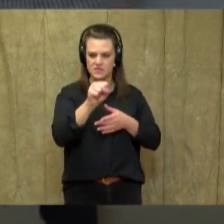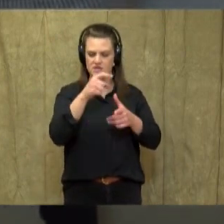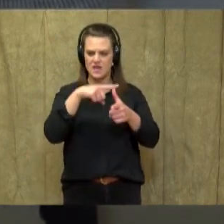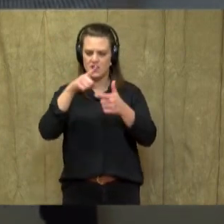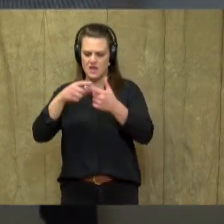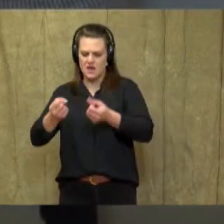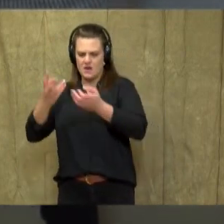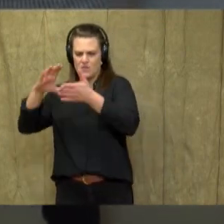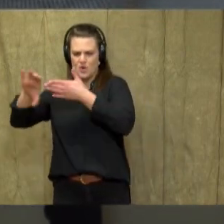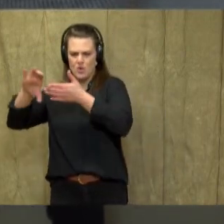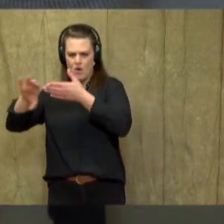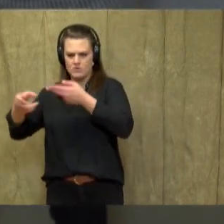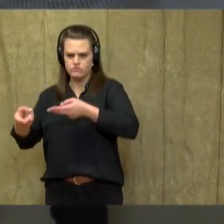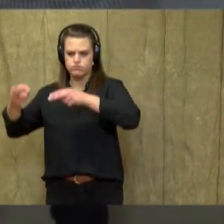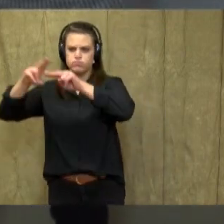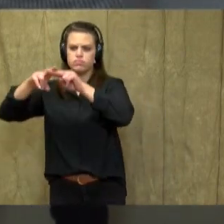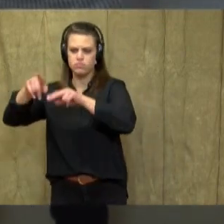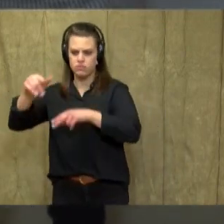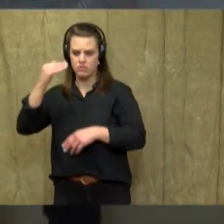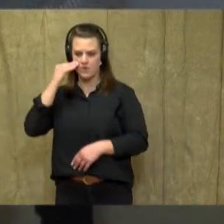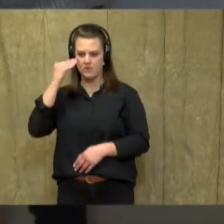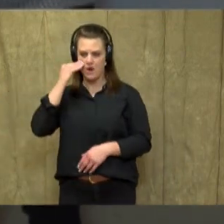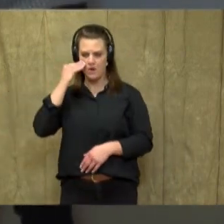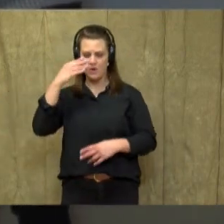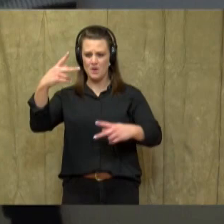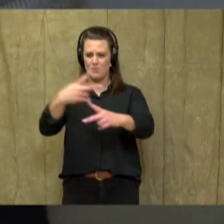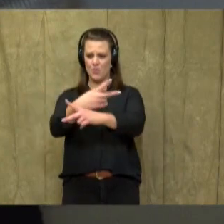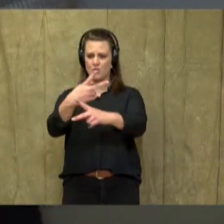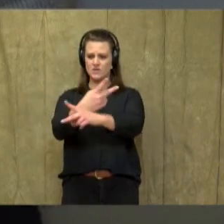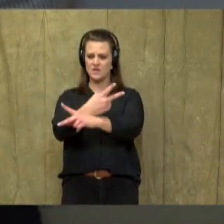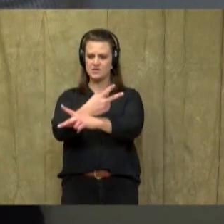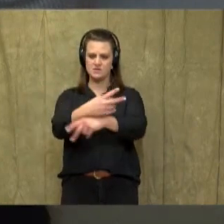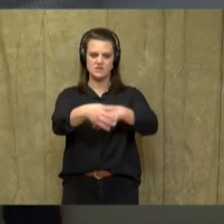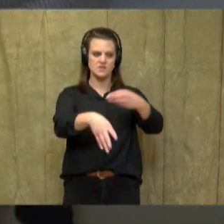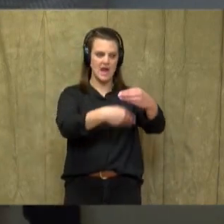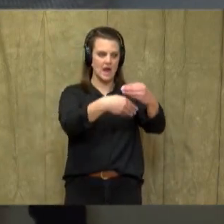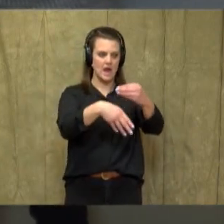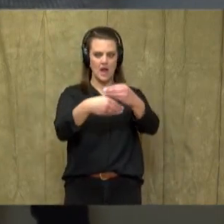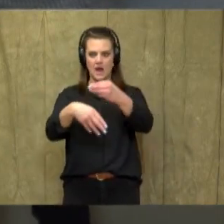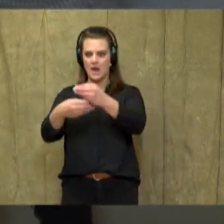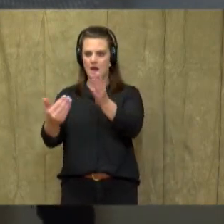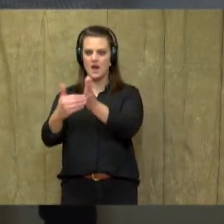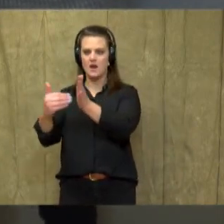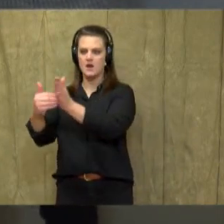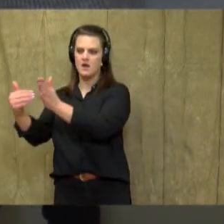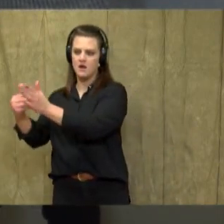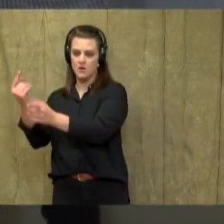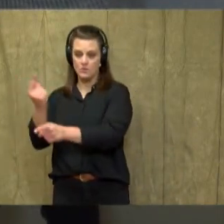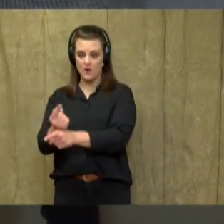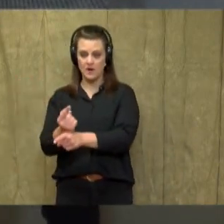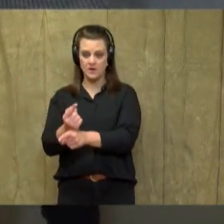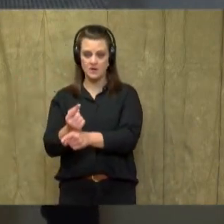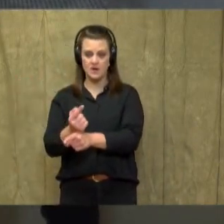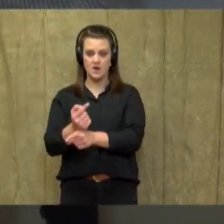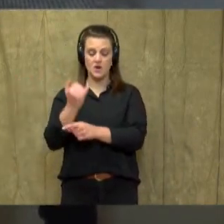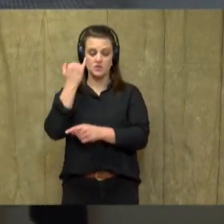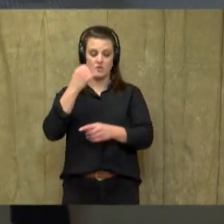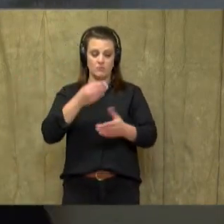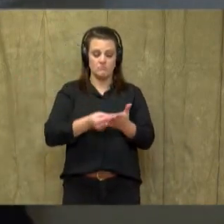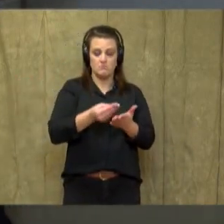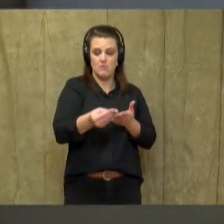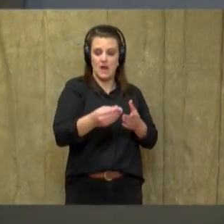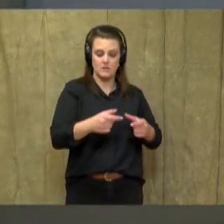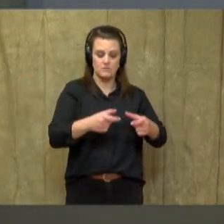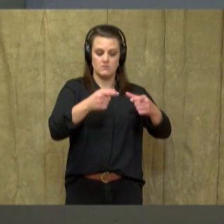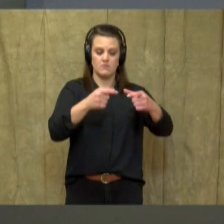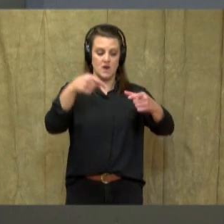each time. Remember, multiplication is simply repeated addition. So if I know that there's 10 cards in each package and